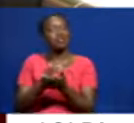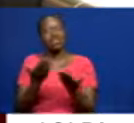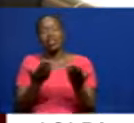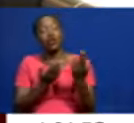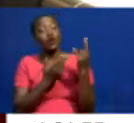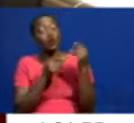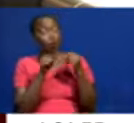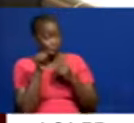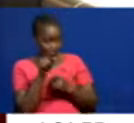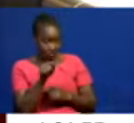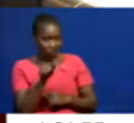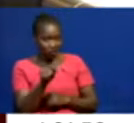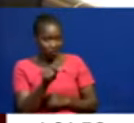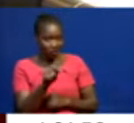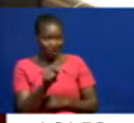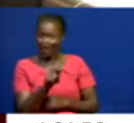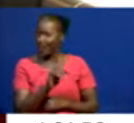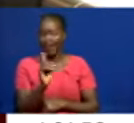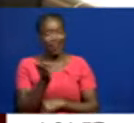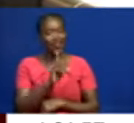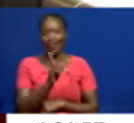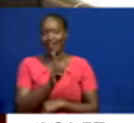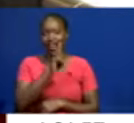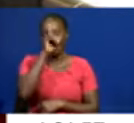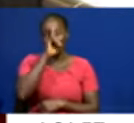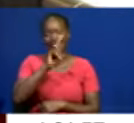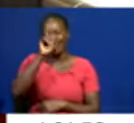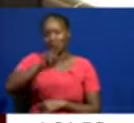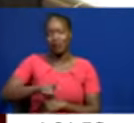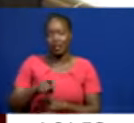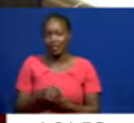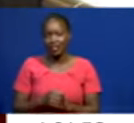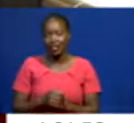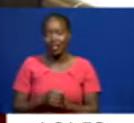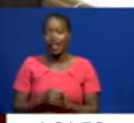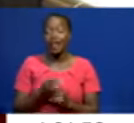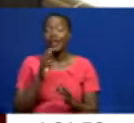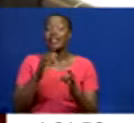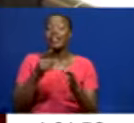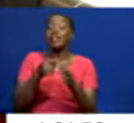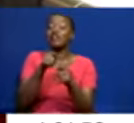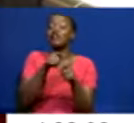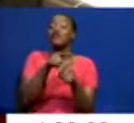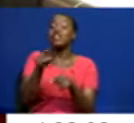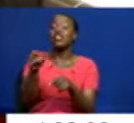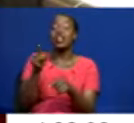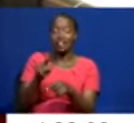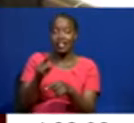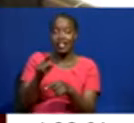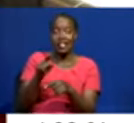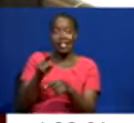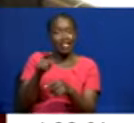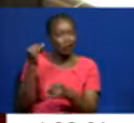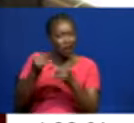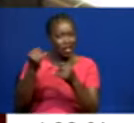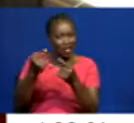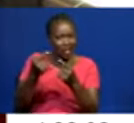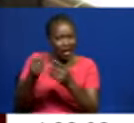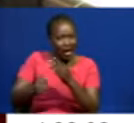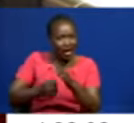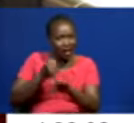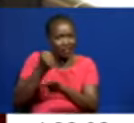this matter they are going to be more serious. If then they end up endorsing him for final